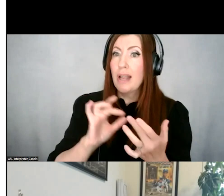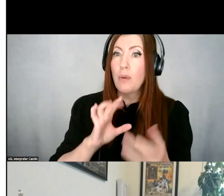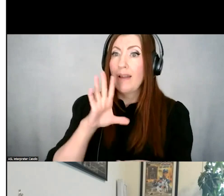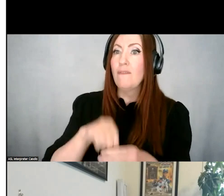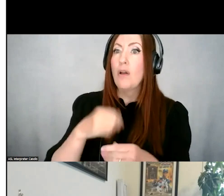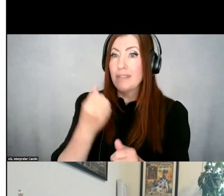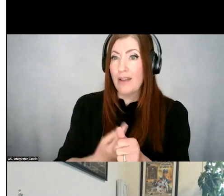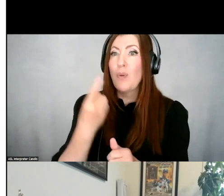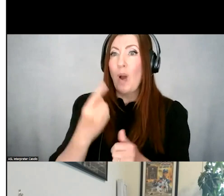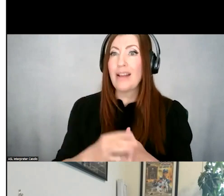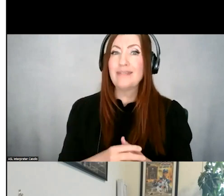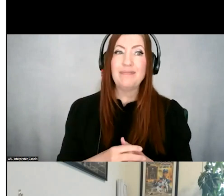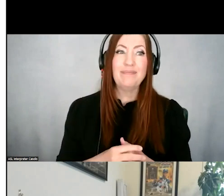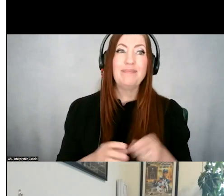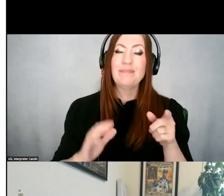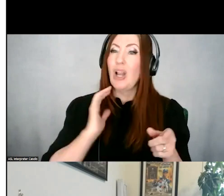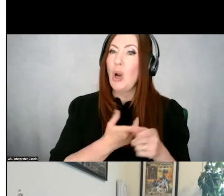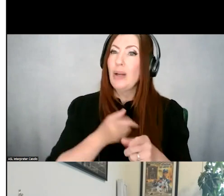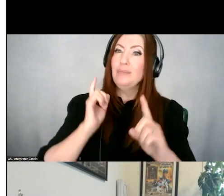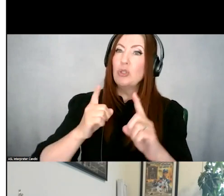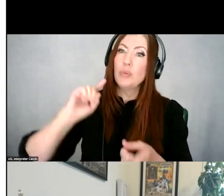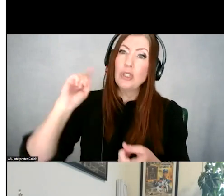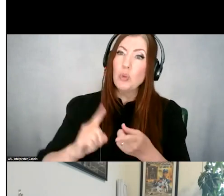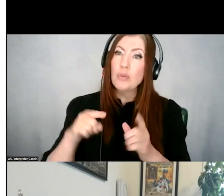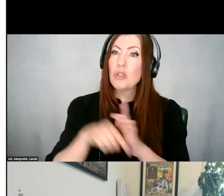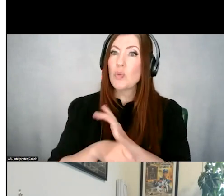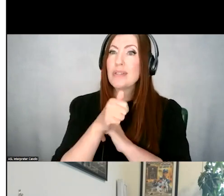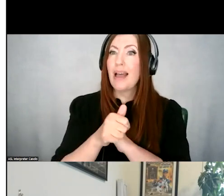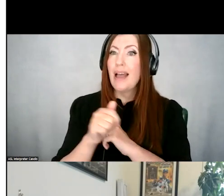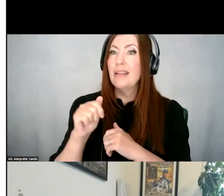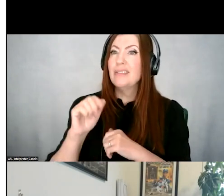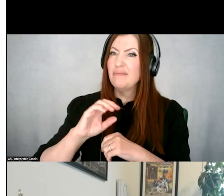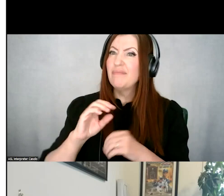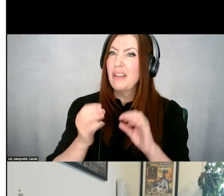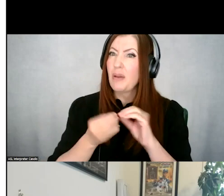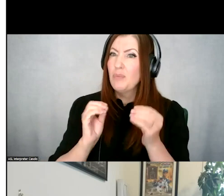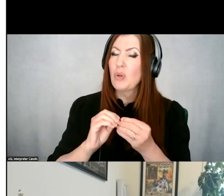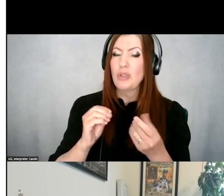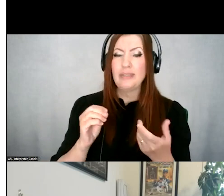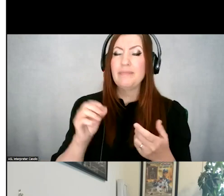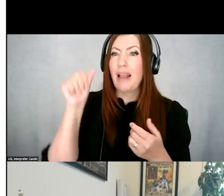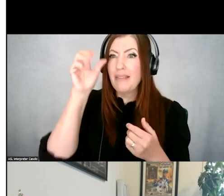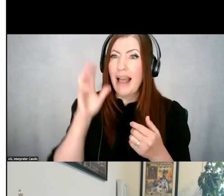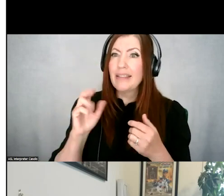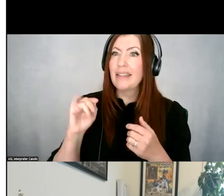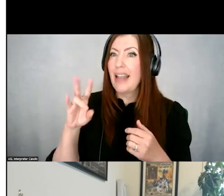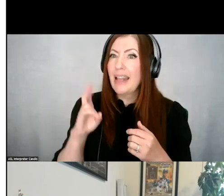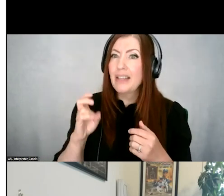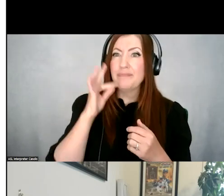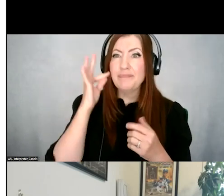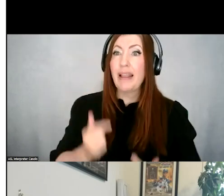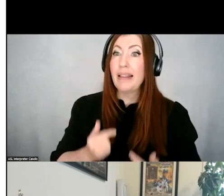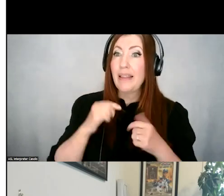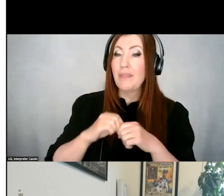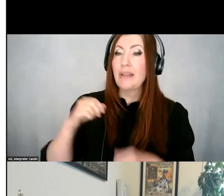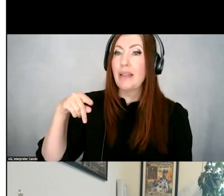Everyone. And our mission is to reduce suicide rates among American Indian, Alaska Native peoples living in the Pacific Northwest